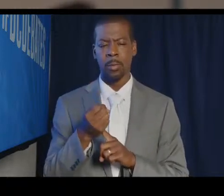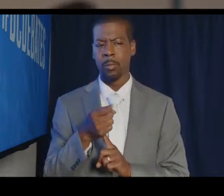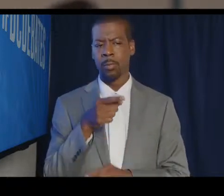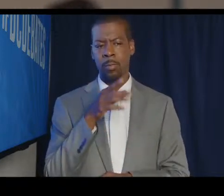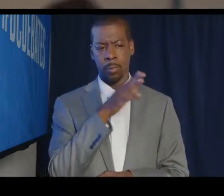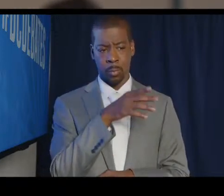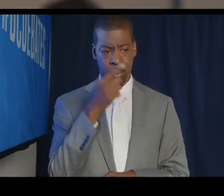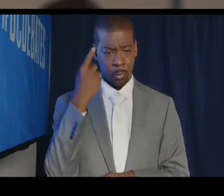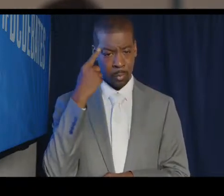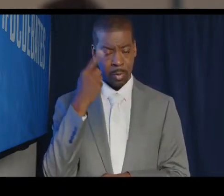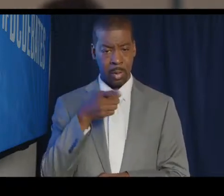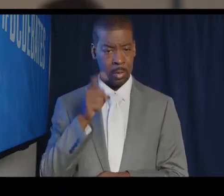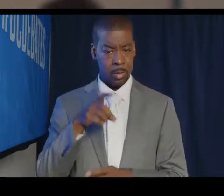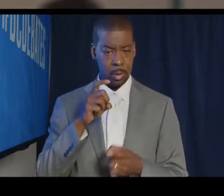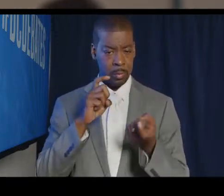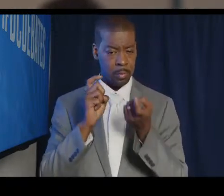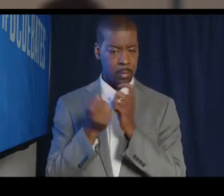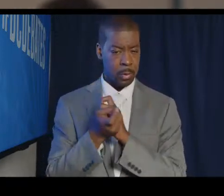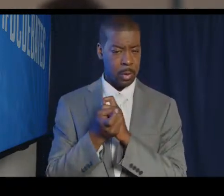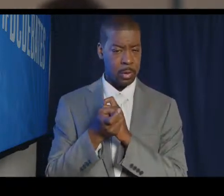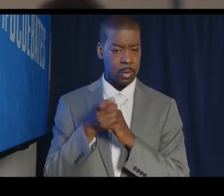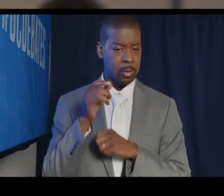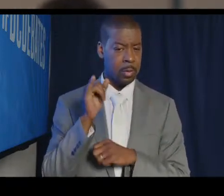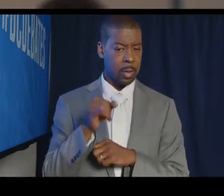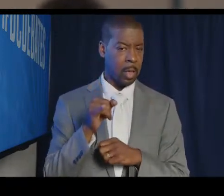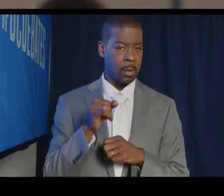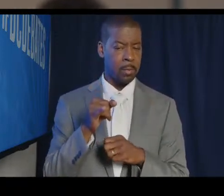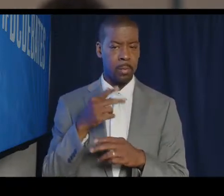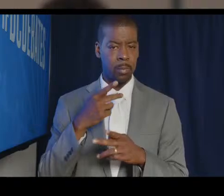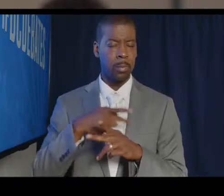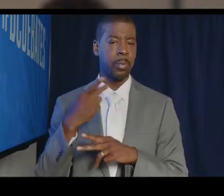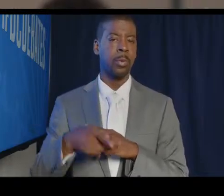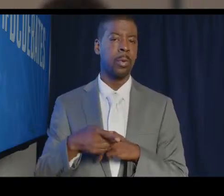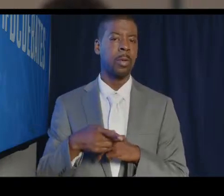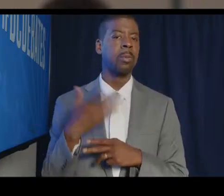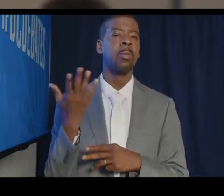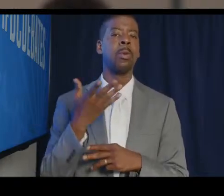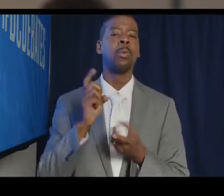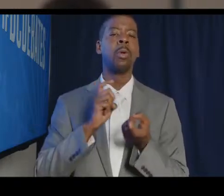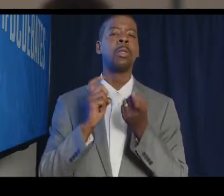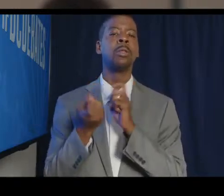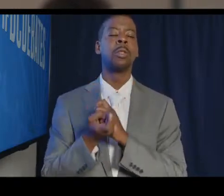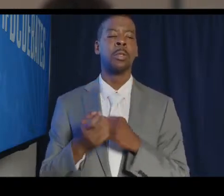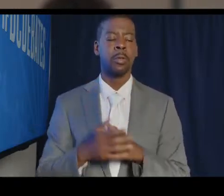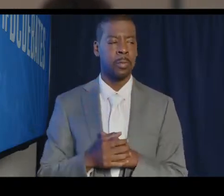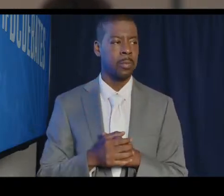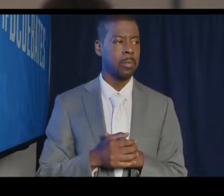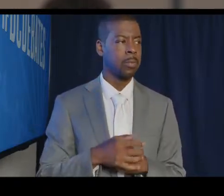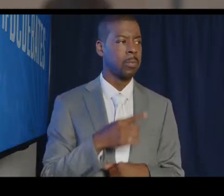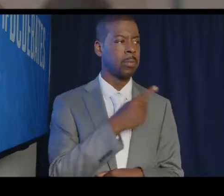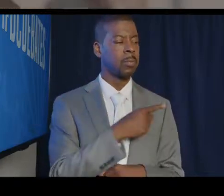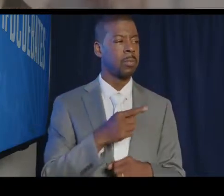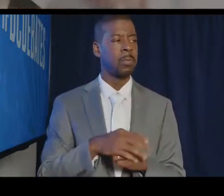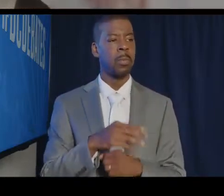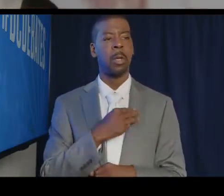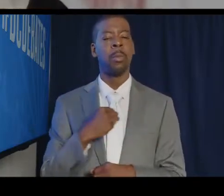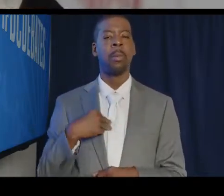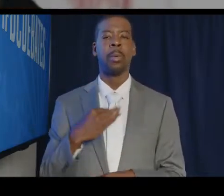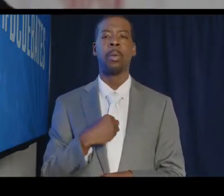changes should be made to the rapid rehousing program? And if so, what changes? Starting with you, Councilmember White.